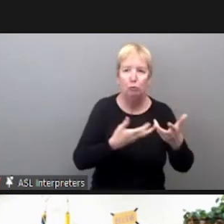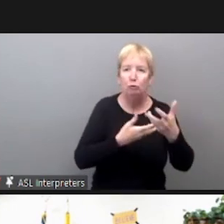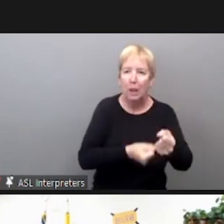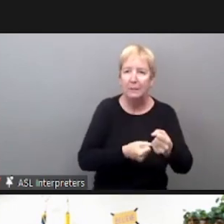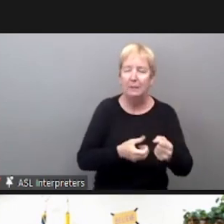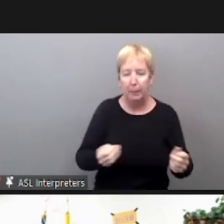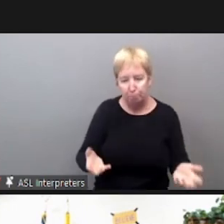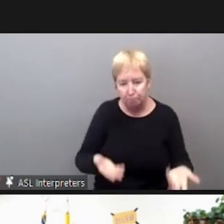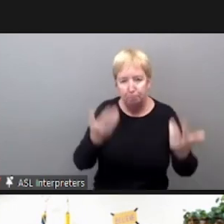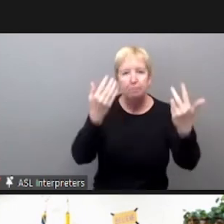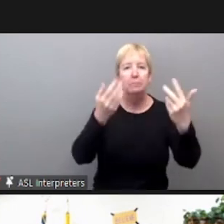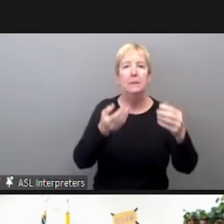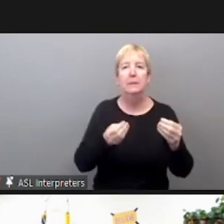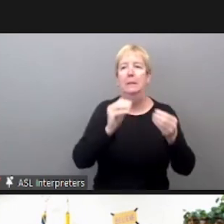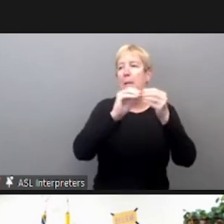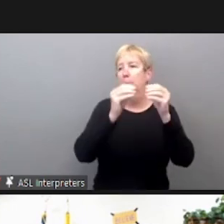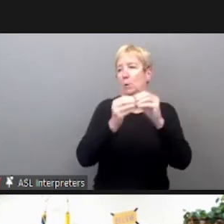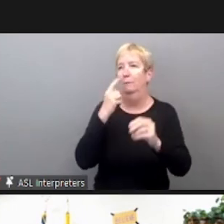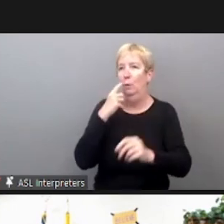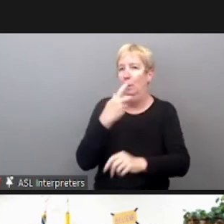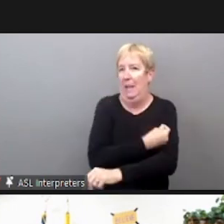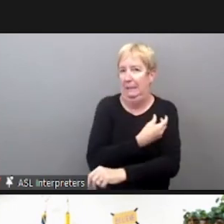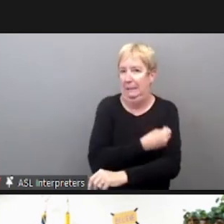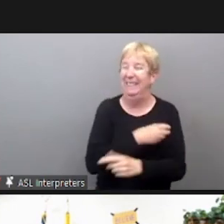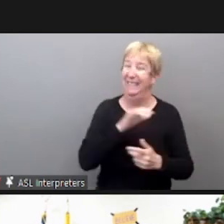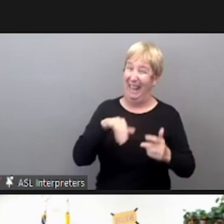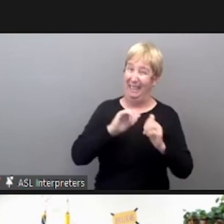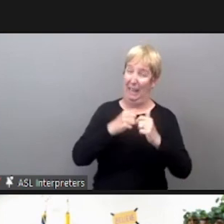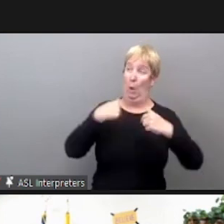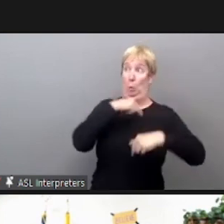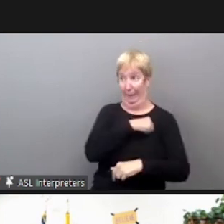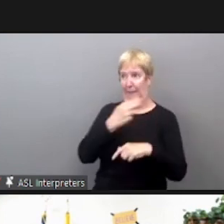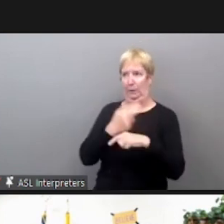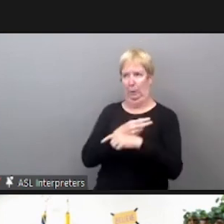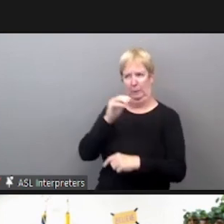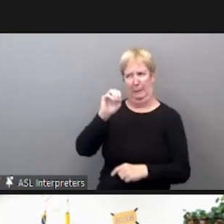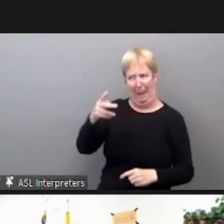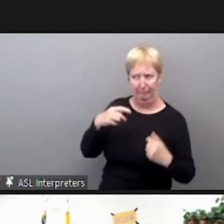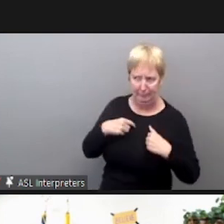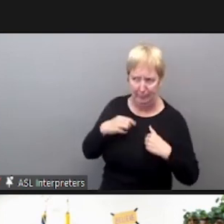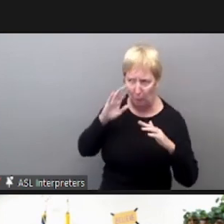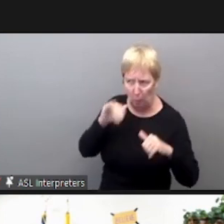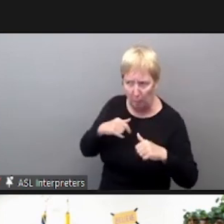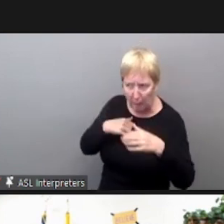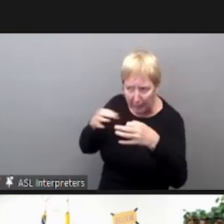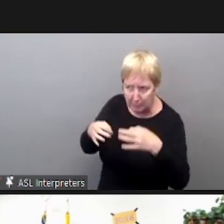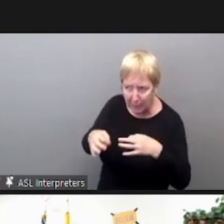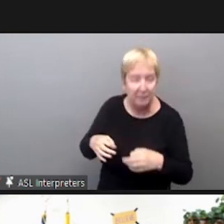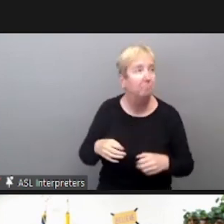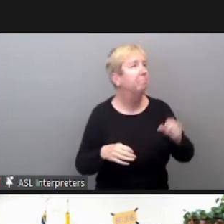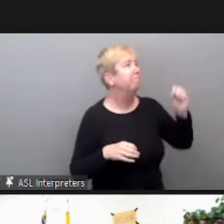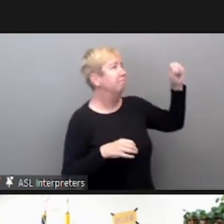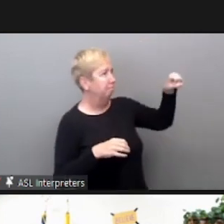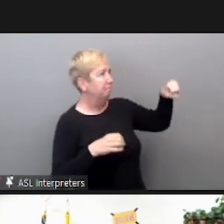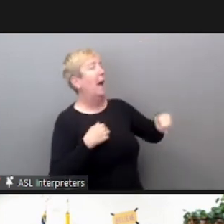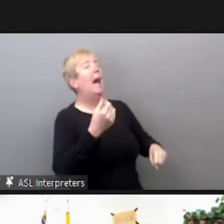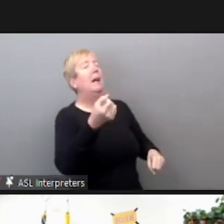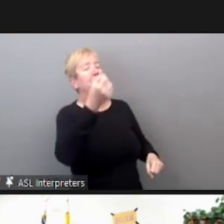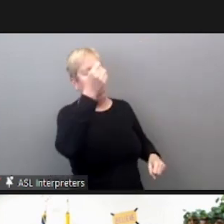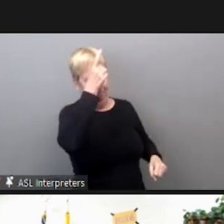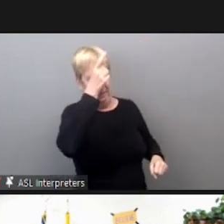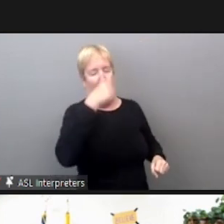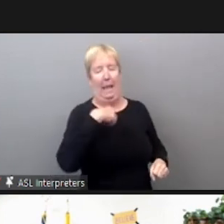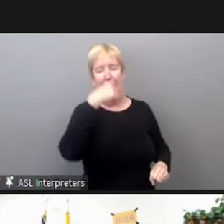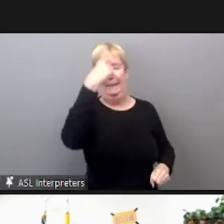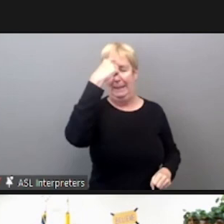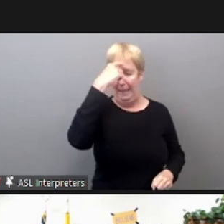So that's how we use the map. I hope this explains it. It does. I think I thought